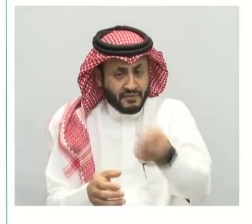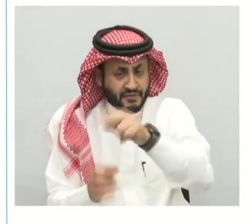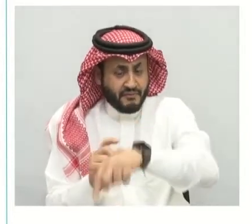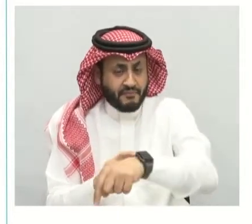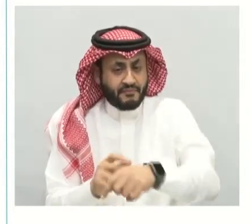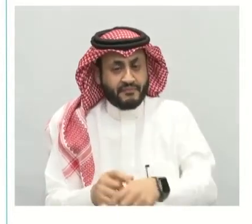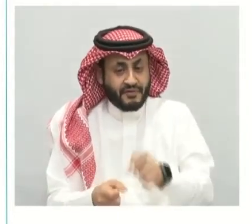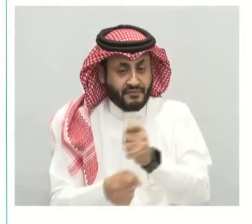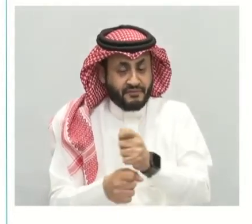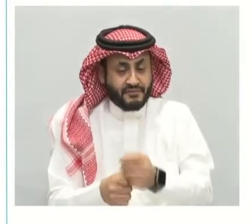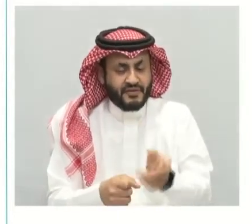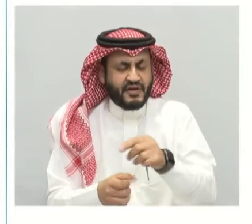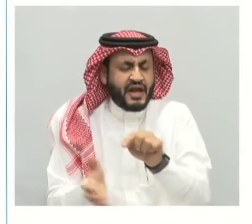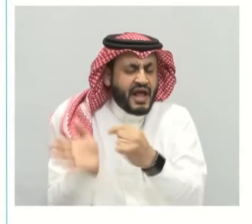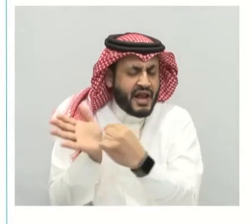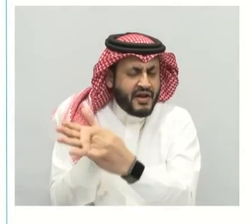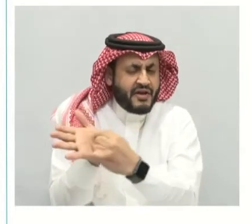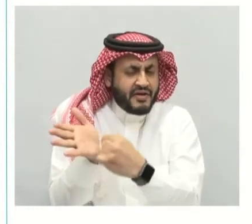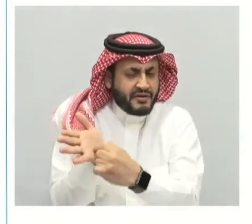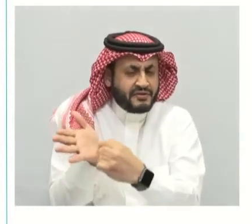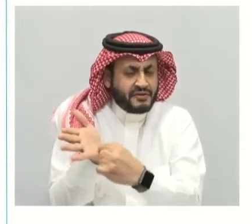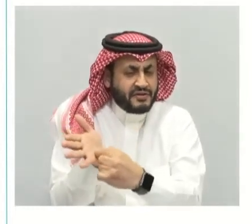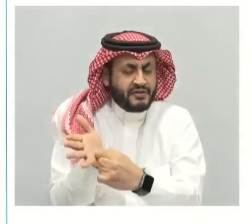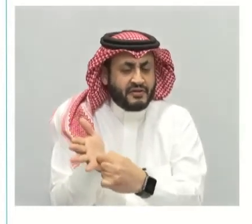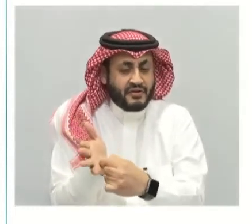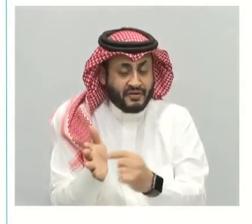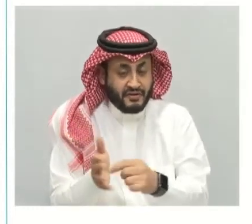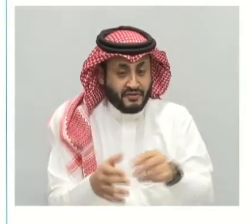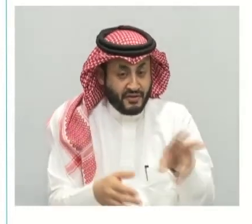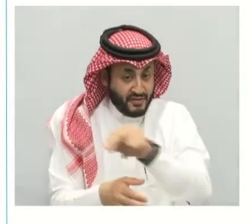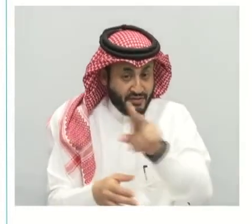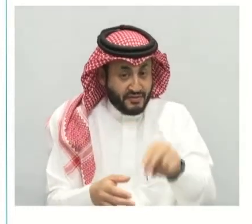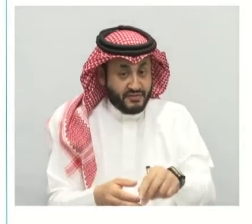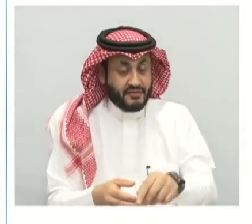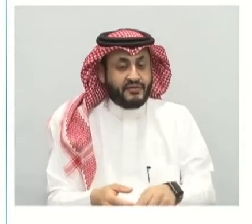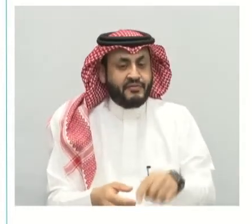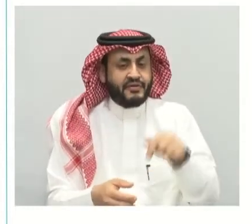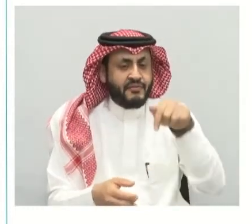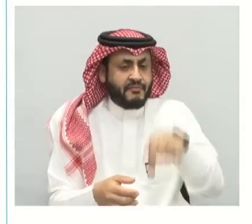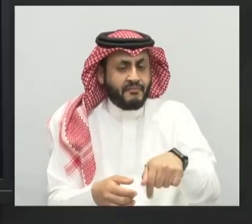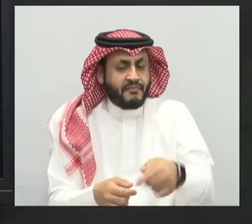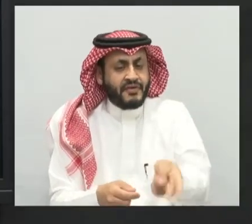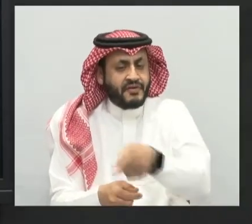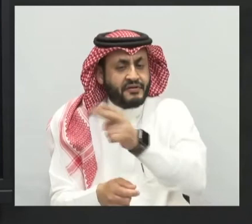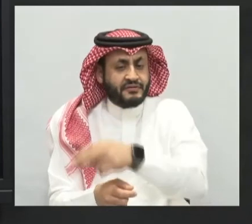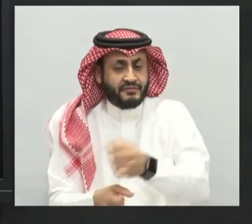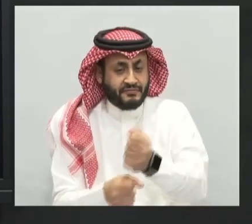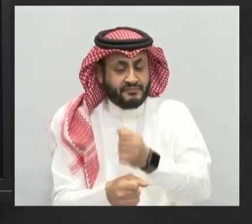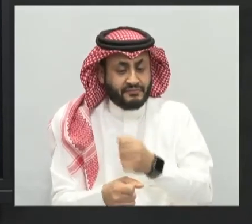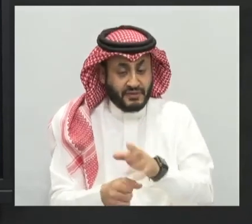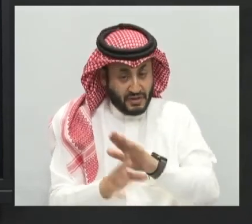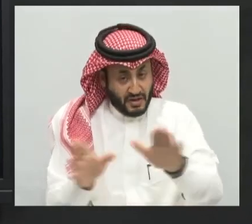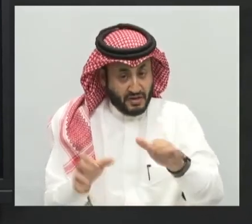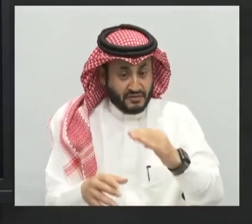just underline any sentence that mentioned or has an example of the present progressive, and we have answered